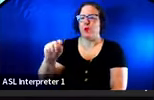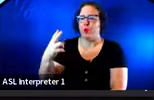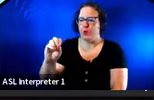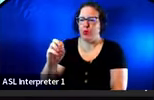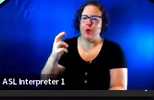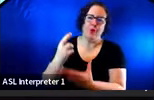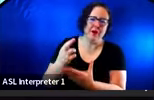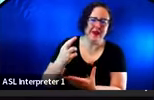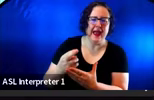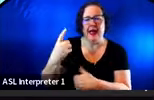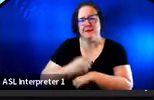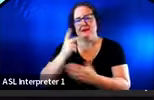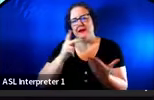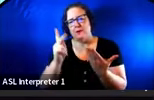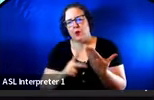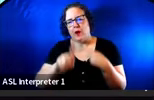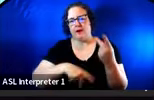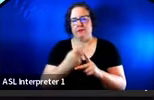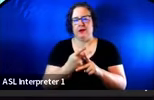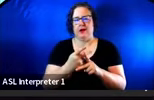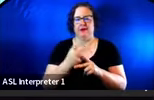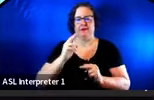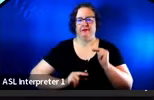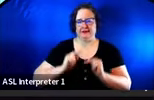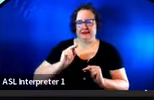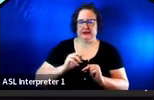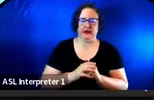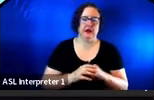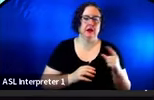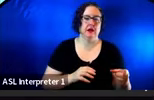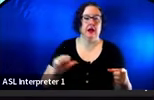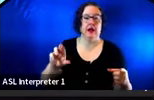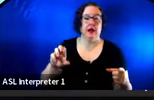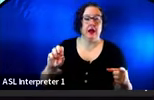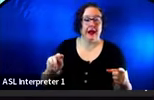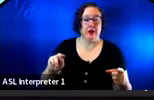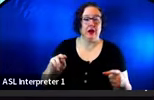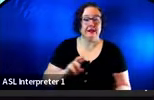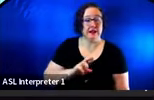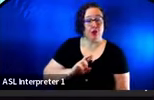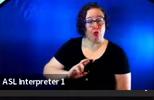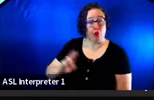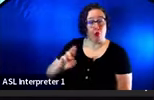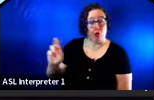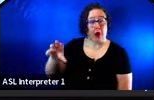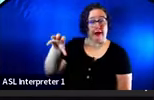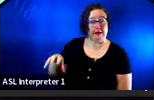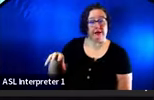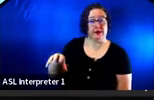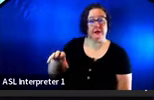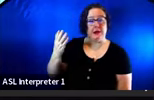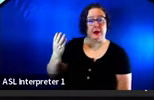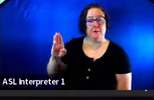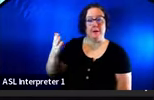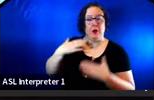rehab, day program type of facility. Aaron Price is in the right picture. He's kind of in blue, all